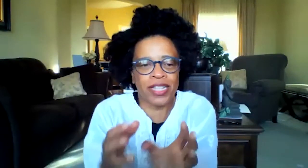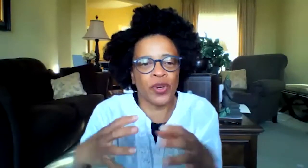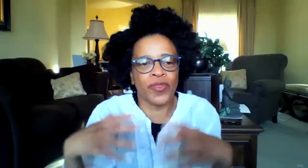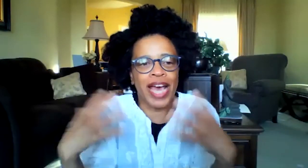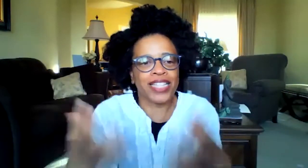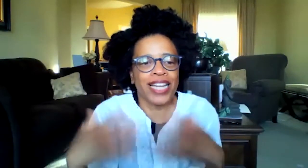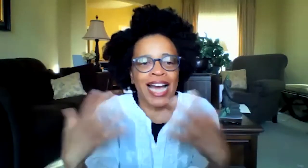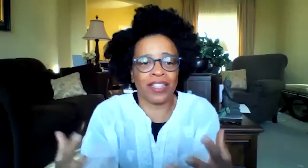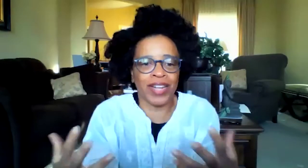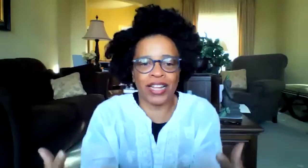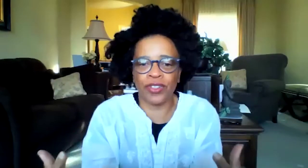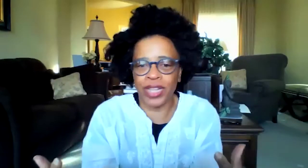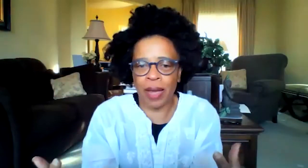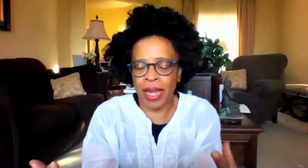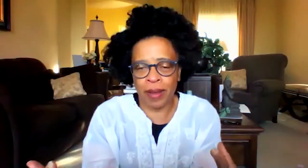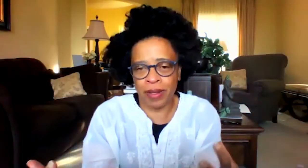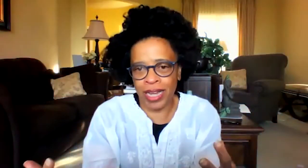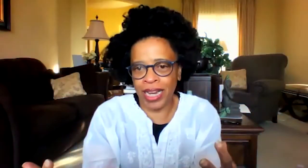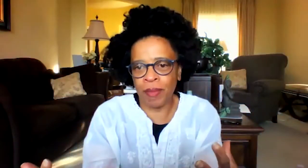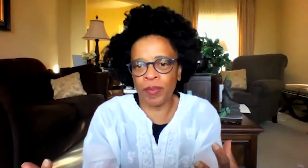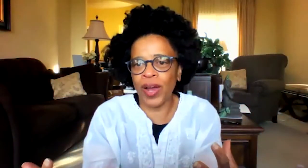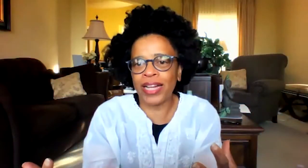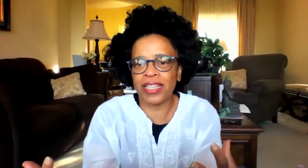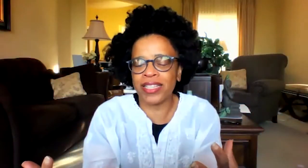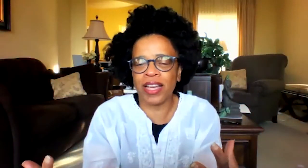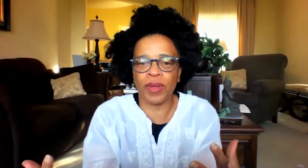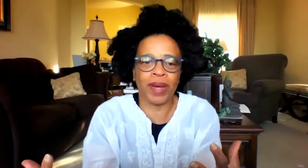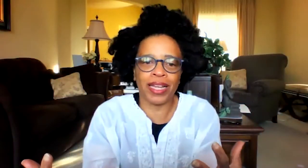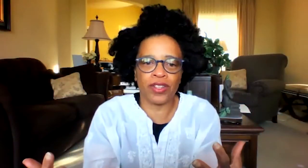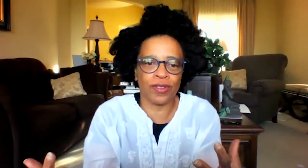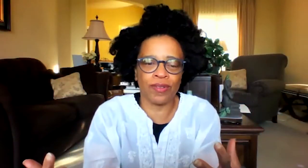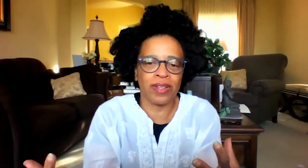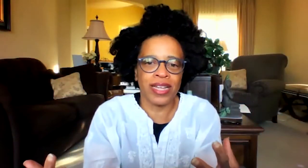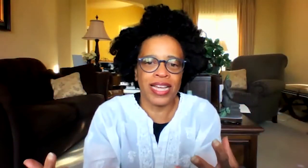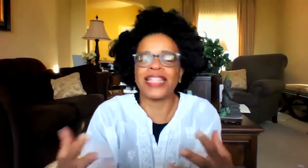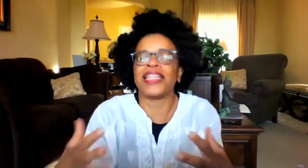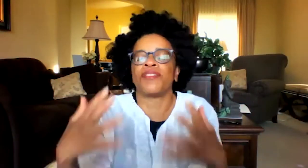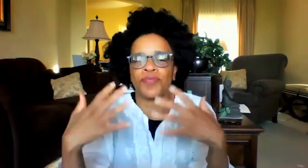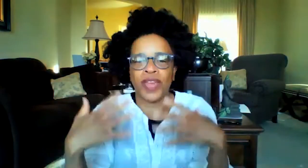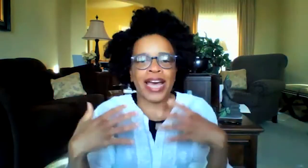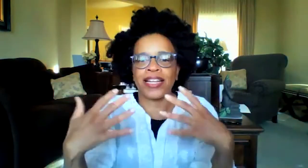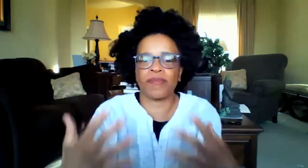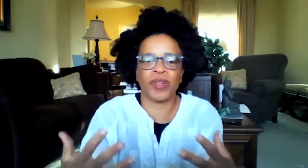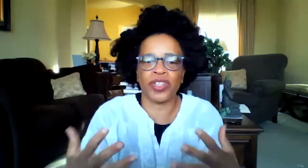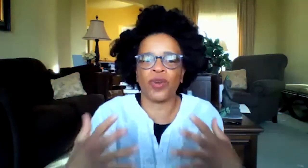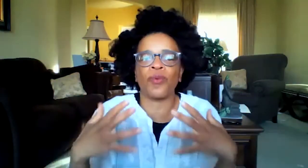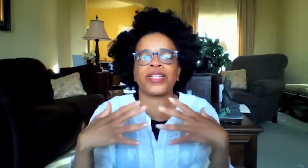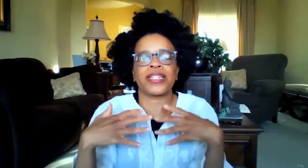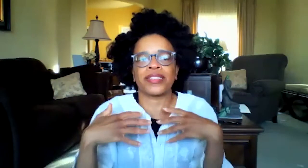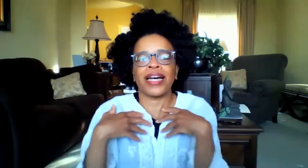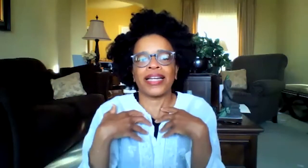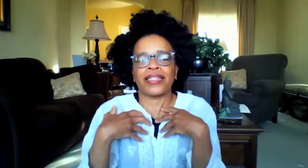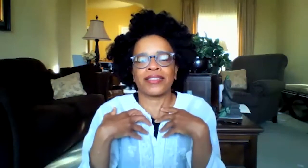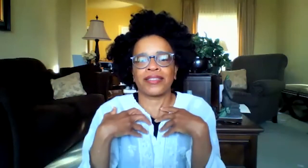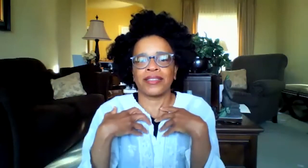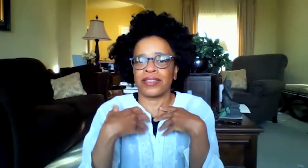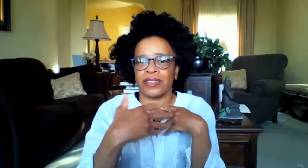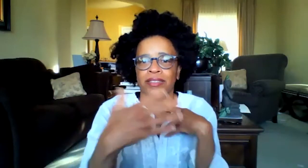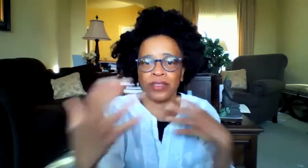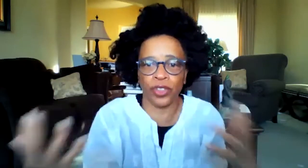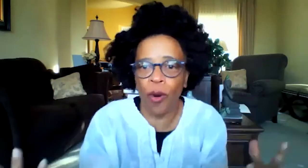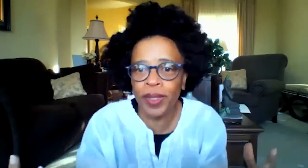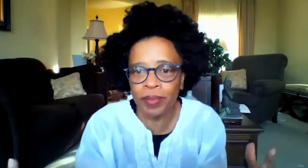I mean, so that's a kind of an actual dynamic practice that we might do. And then through that experience, oh, what's it like